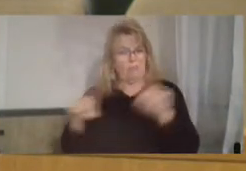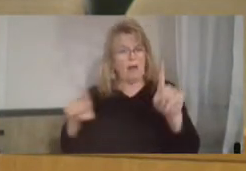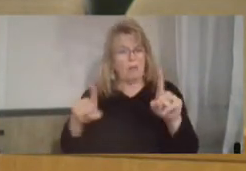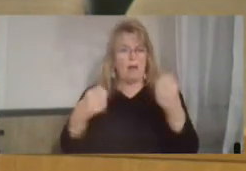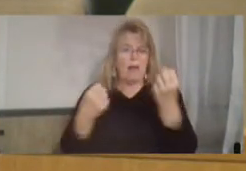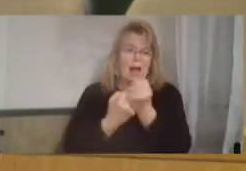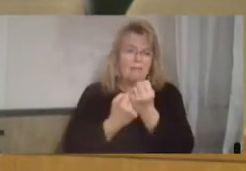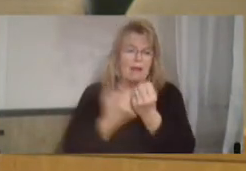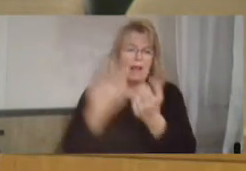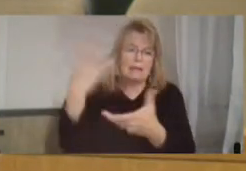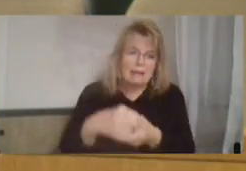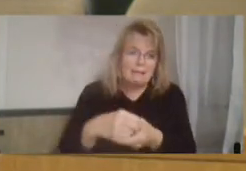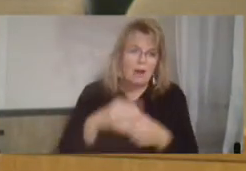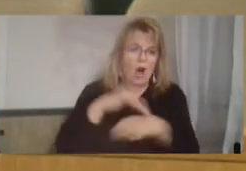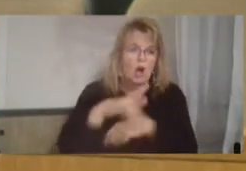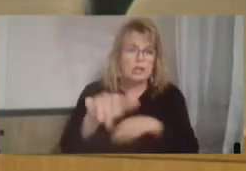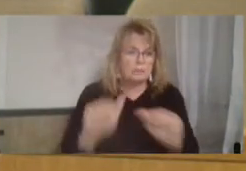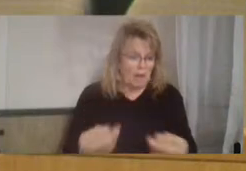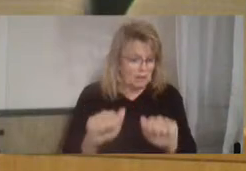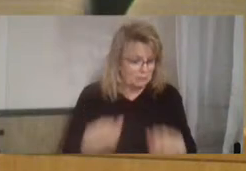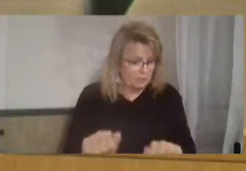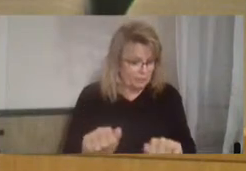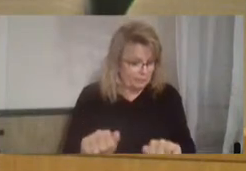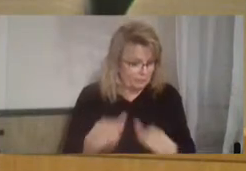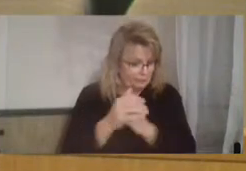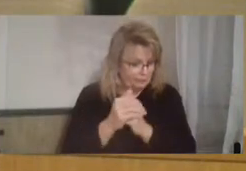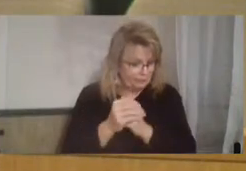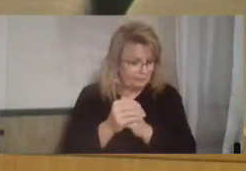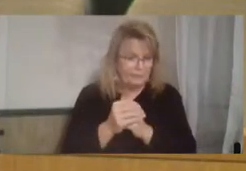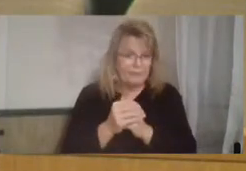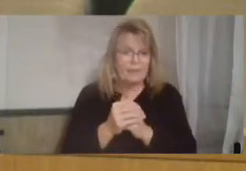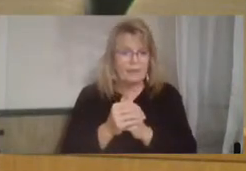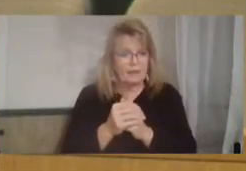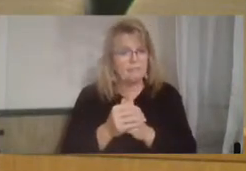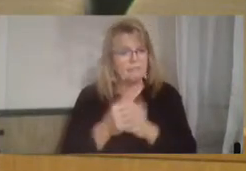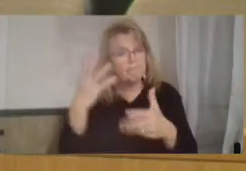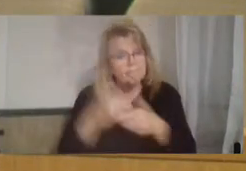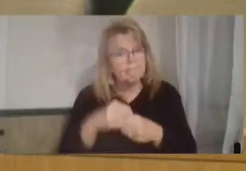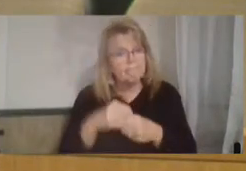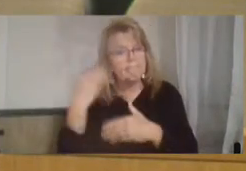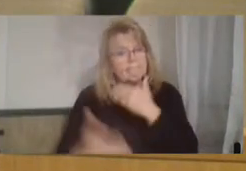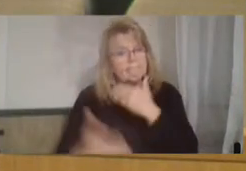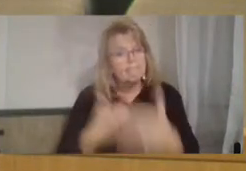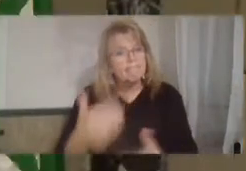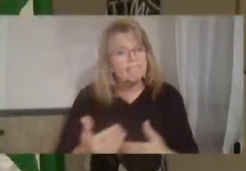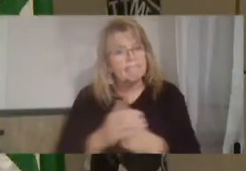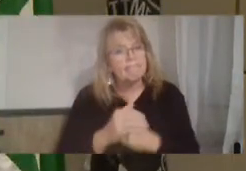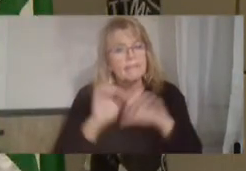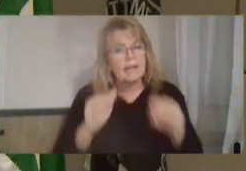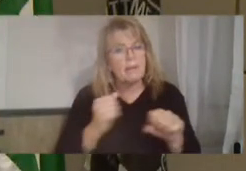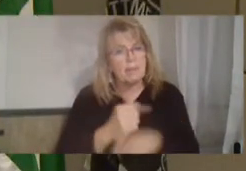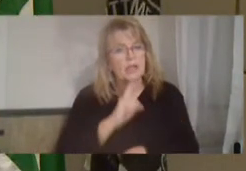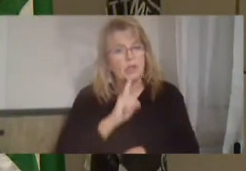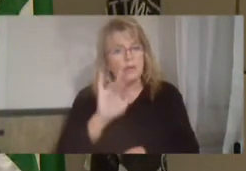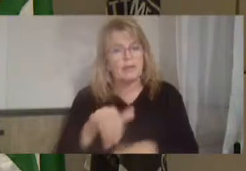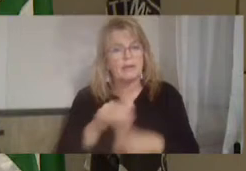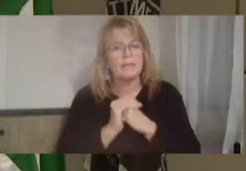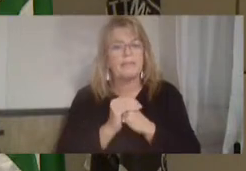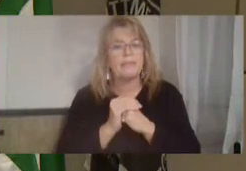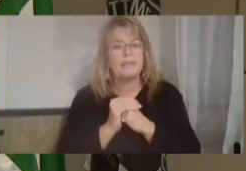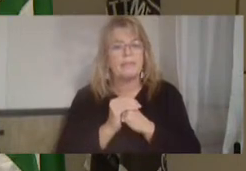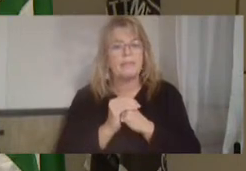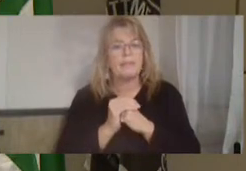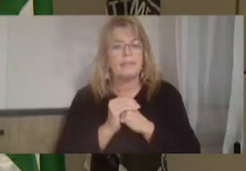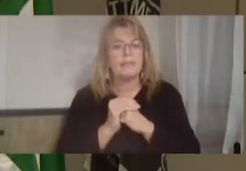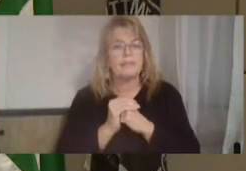there as early as possible and keep a seat at the table through the whole process so we can ensure things just like this. Absolutely, and I would even lean in beyond